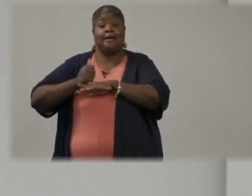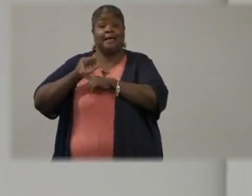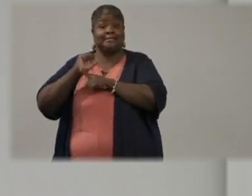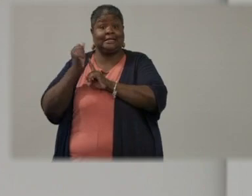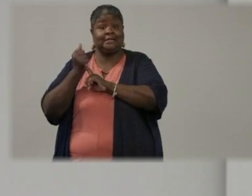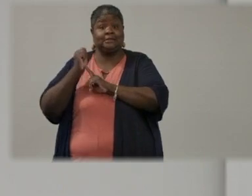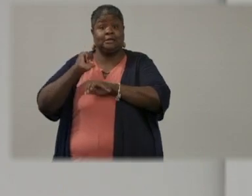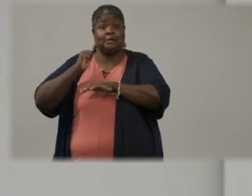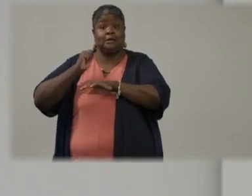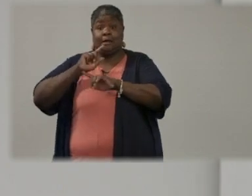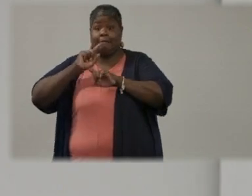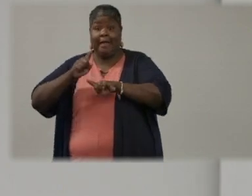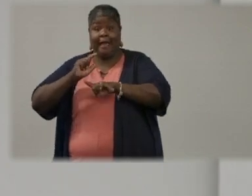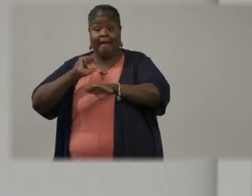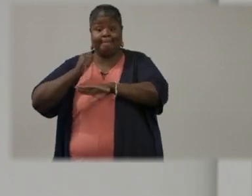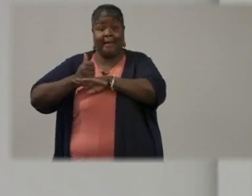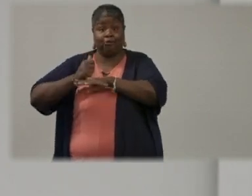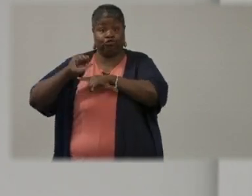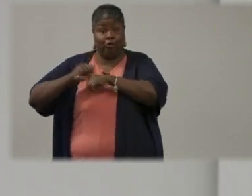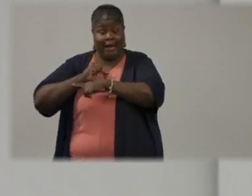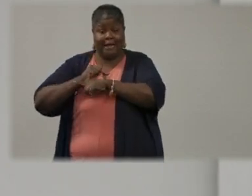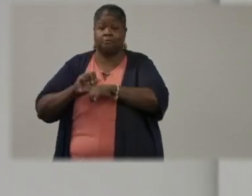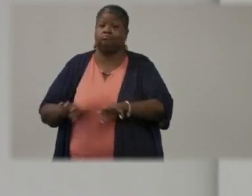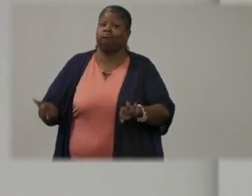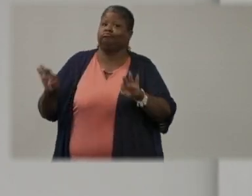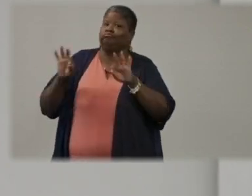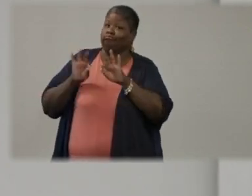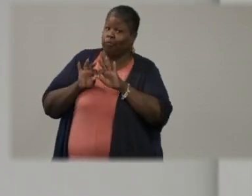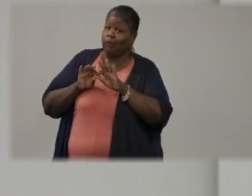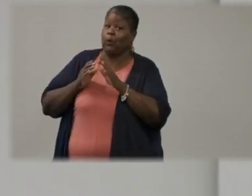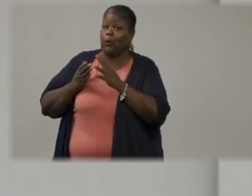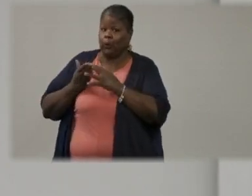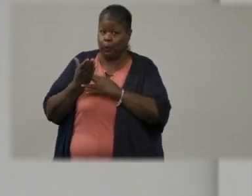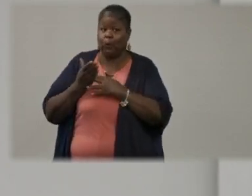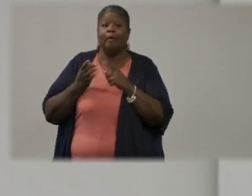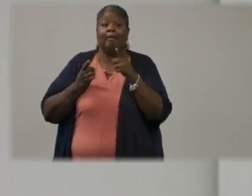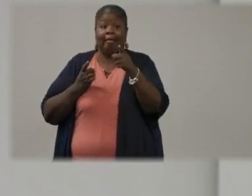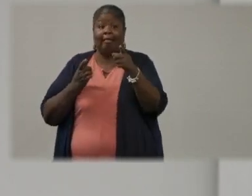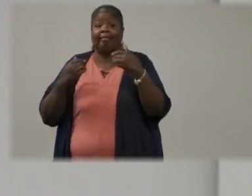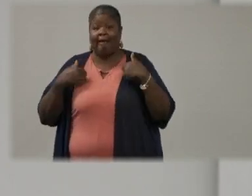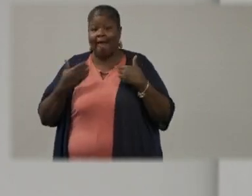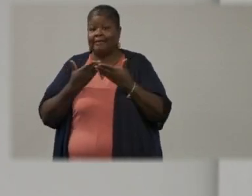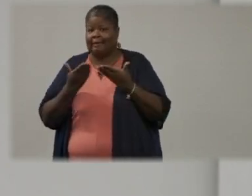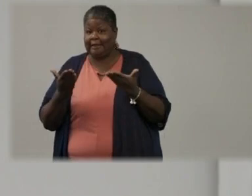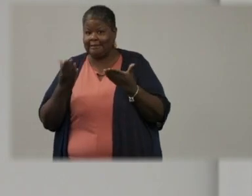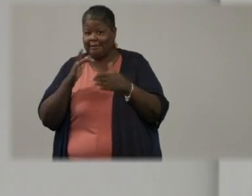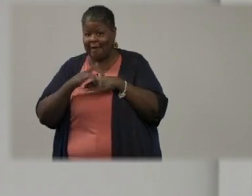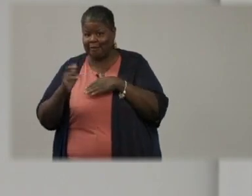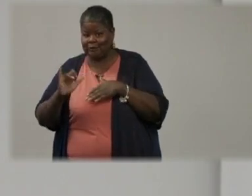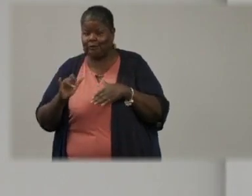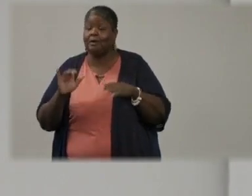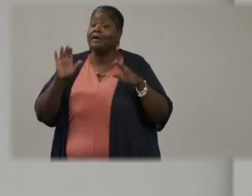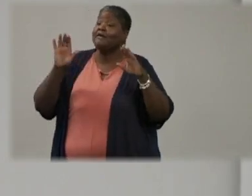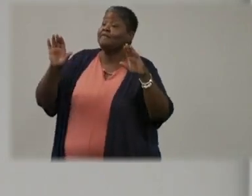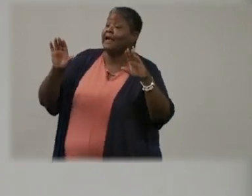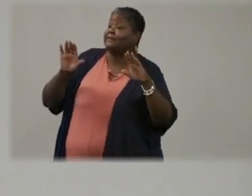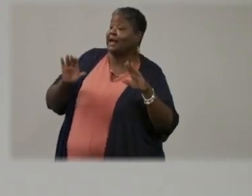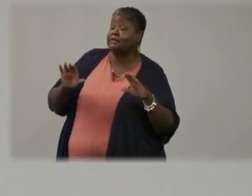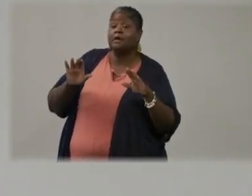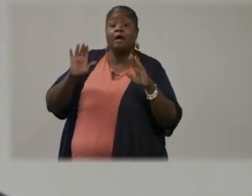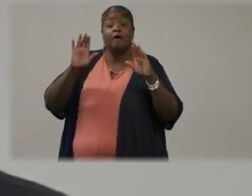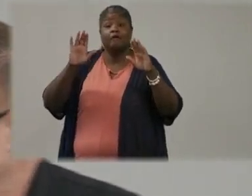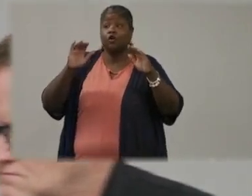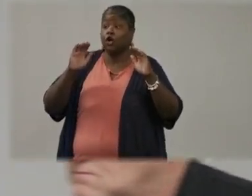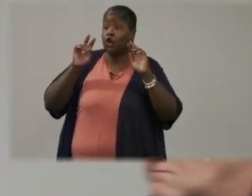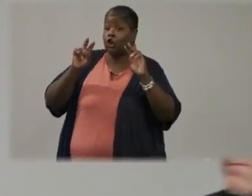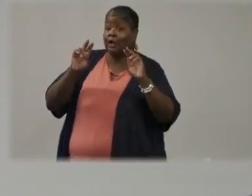and I think that as Chair Jamie back there said, they've got some stuff available too, so fantastic. Yeah, and if you're looking for upper